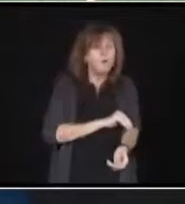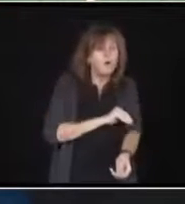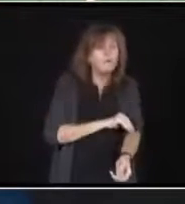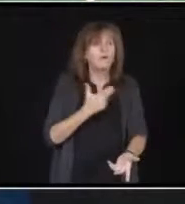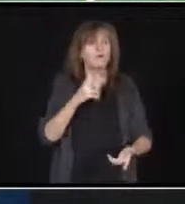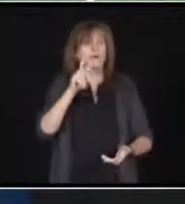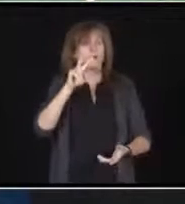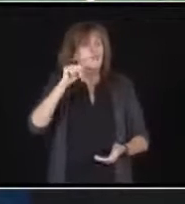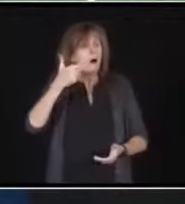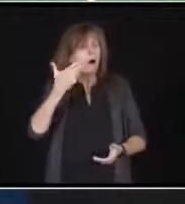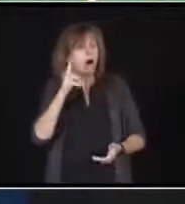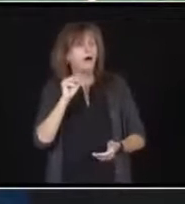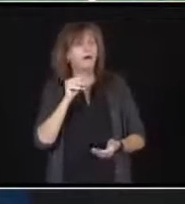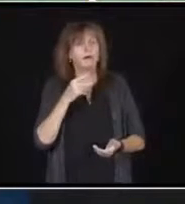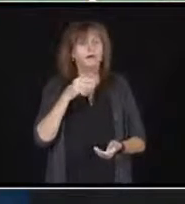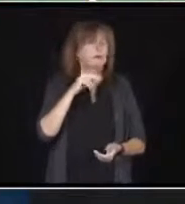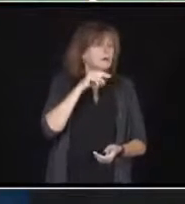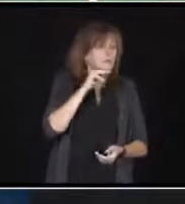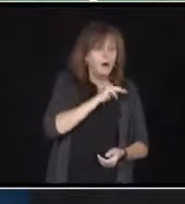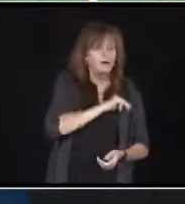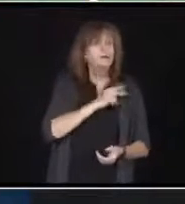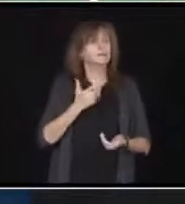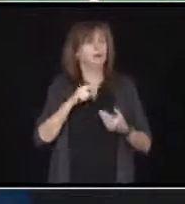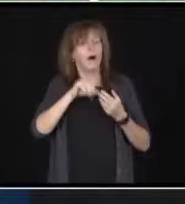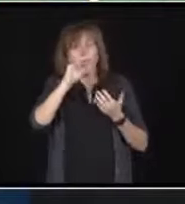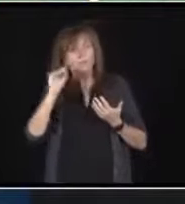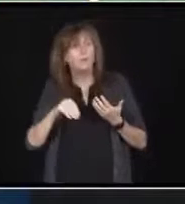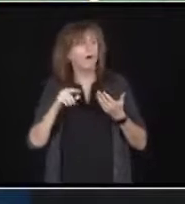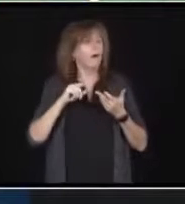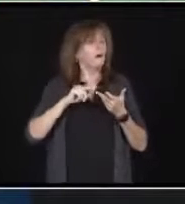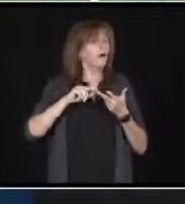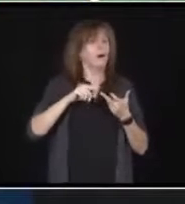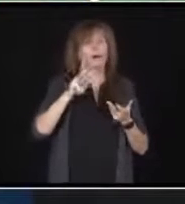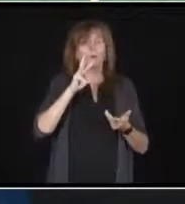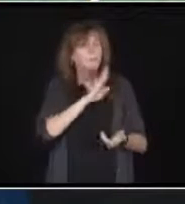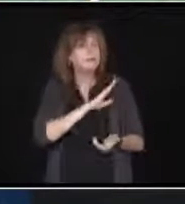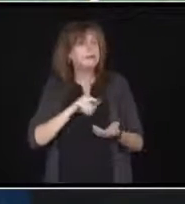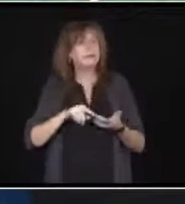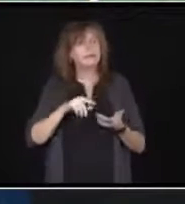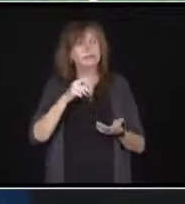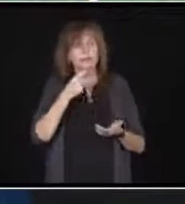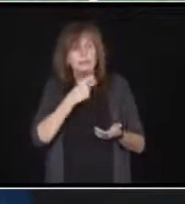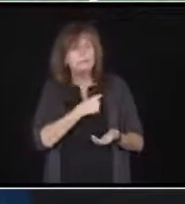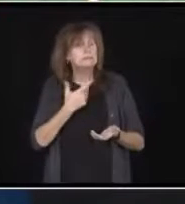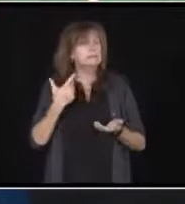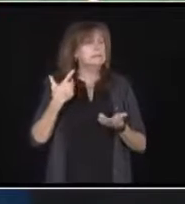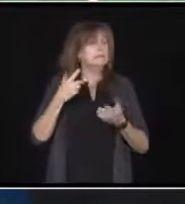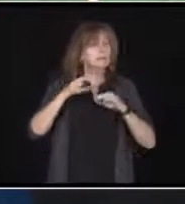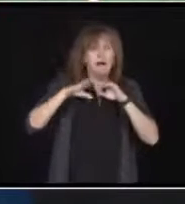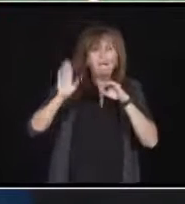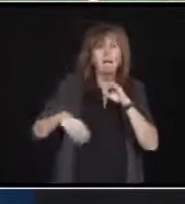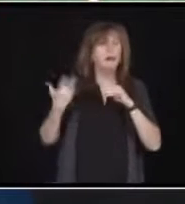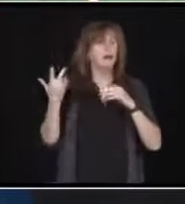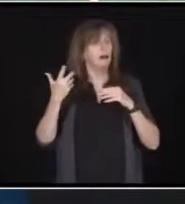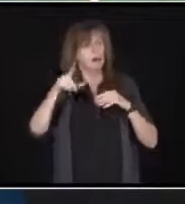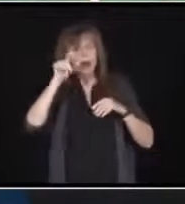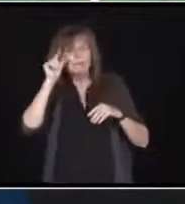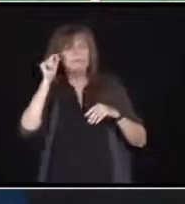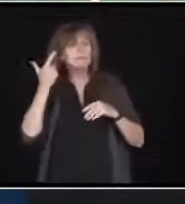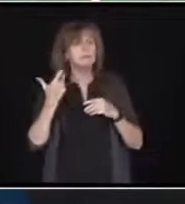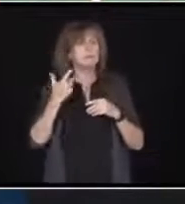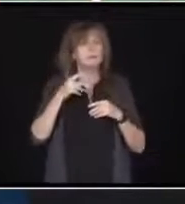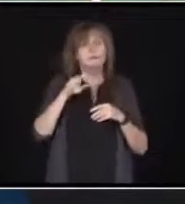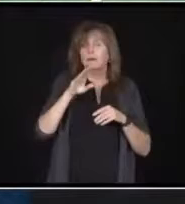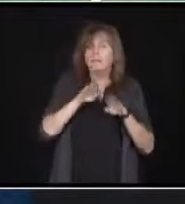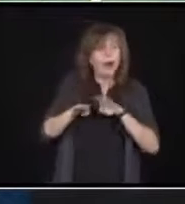Markham, Oshawa, Ajax, Whitby, Kingston, Belleville, Guelph, Peterborough, Windsor, Hamilton, Barrie, Kitchener, and